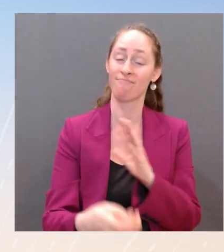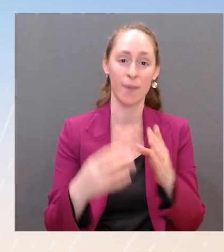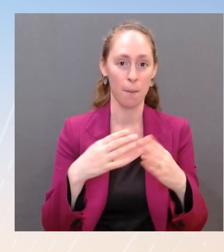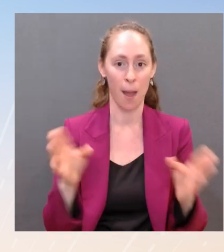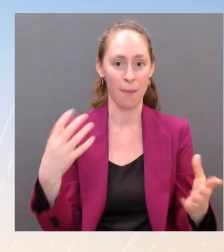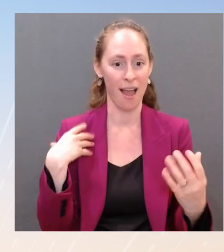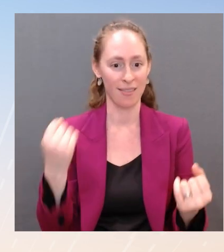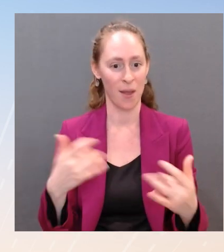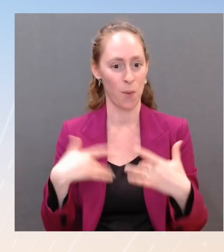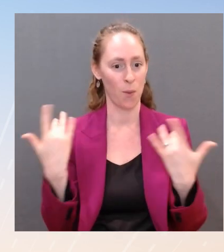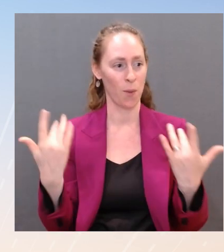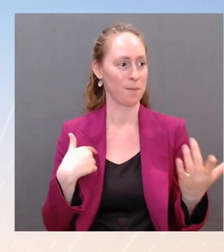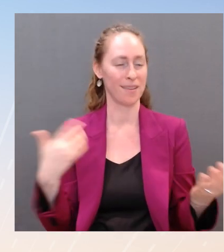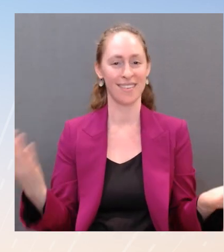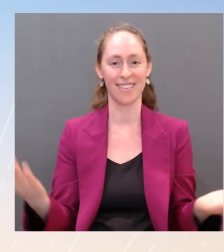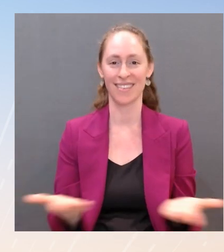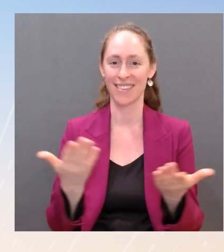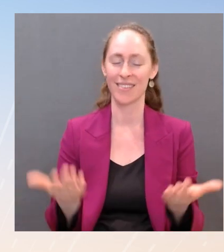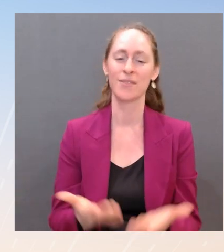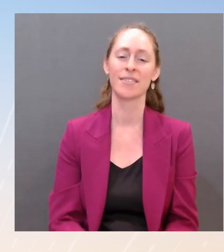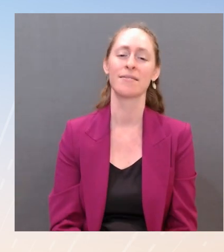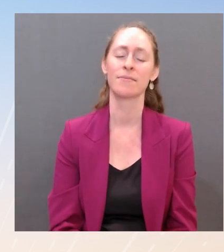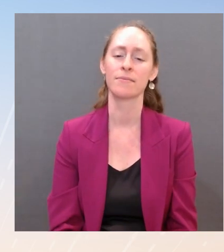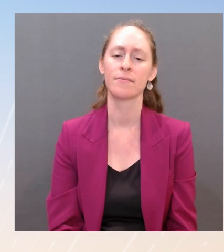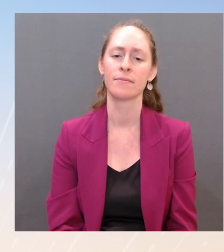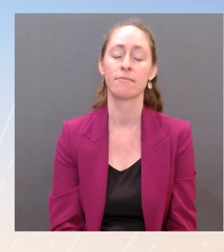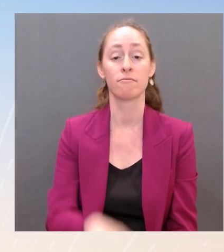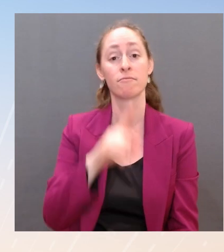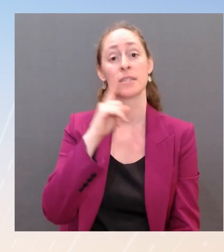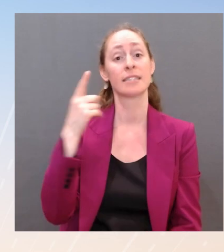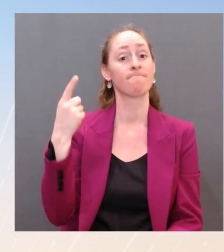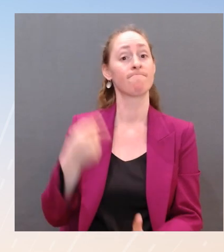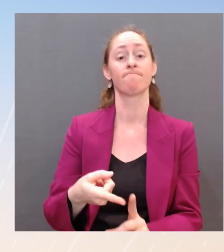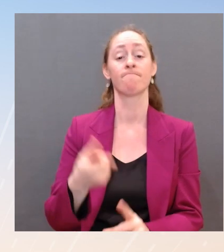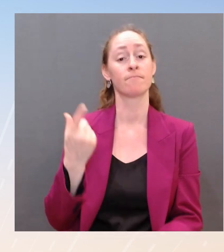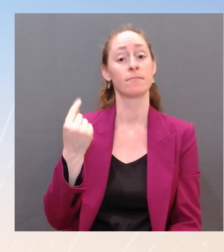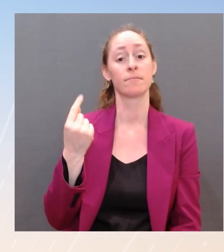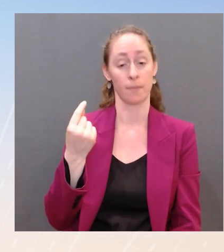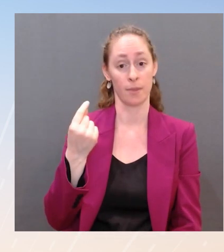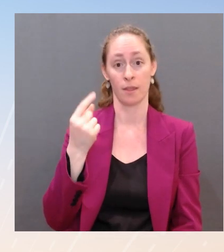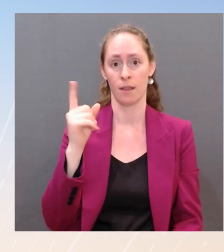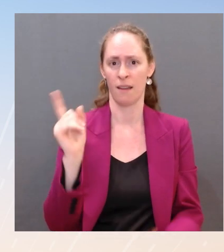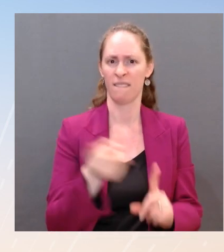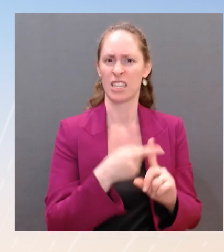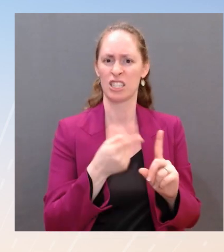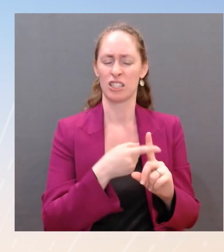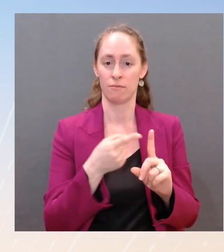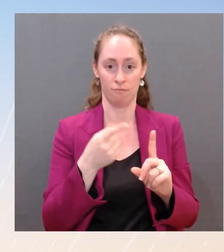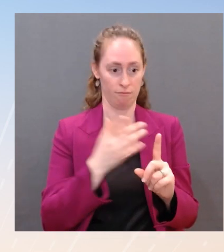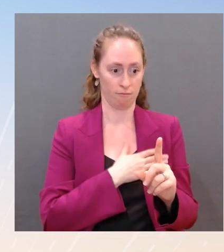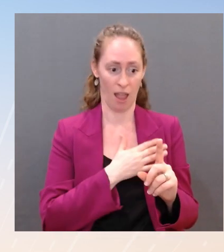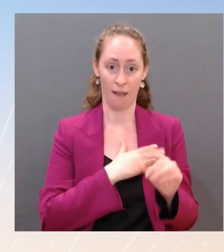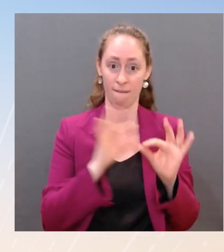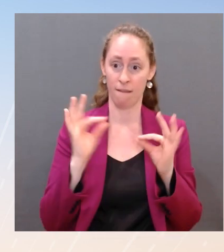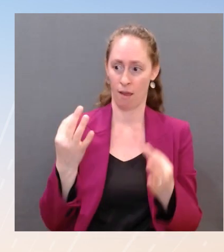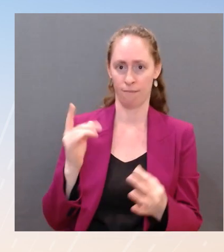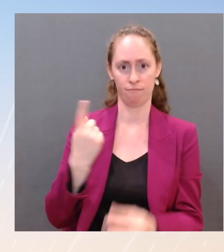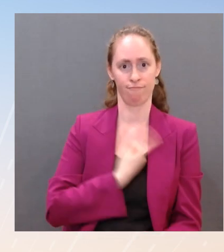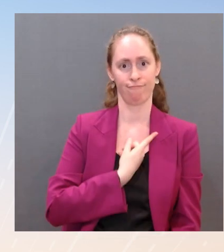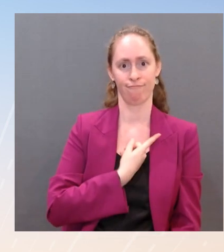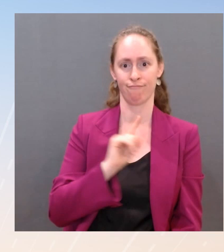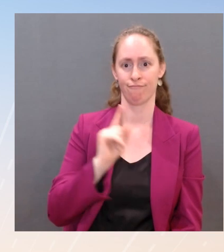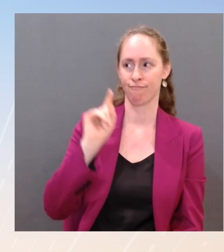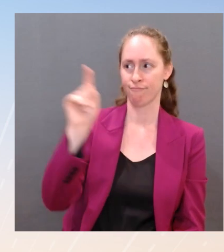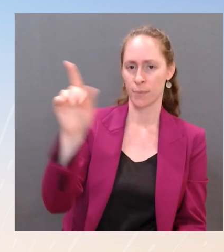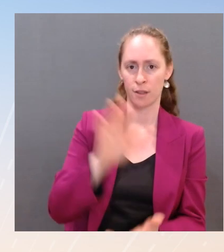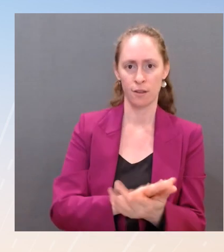started my first year. As I mentioned, I'm a first-generation college student, so when I went to Rutgers, I didn't really have a lot of guidance or support in all